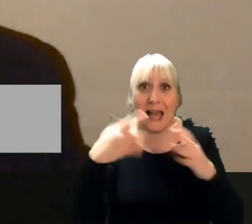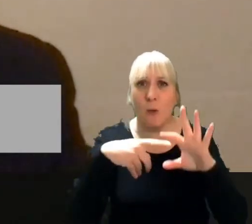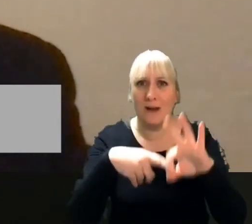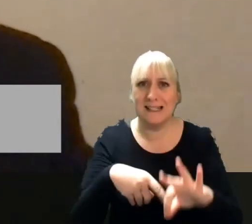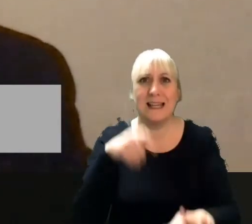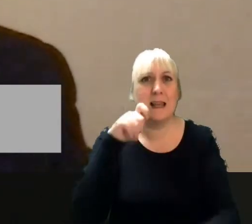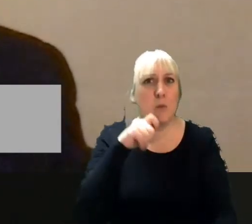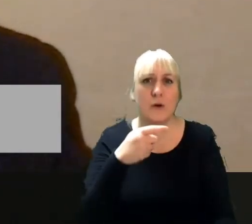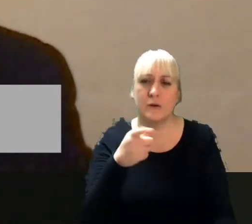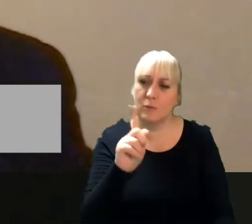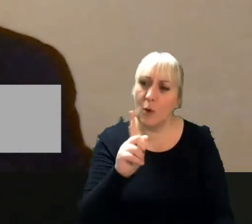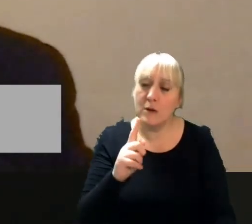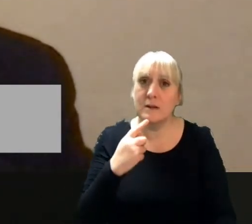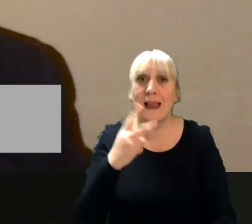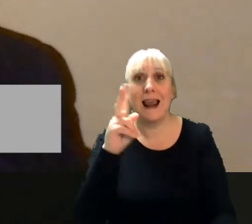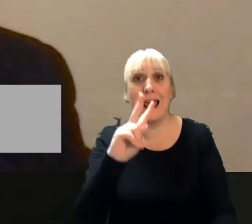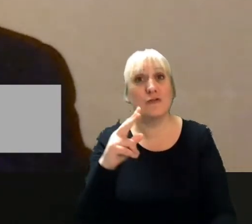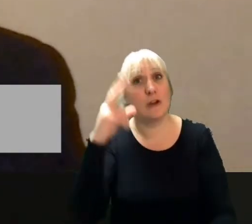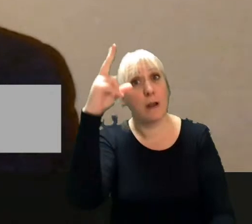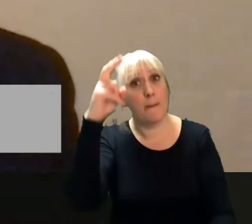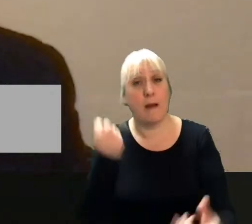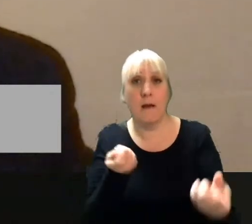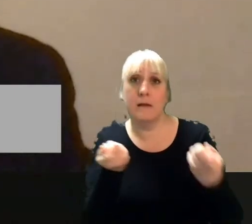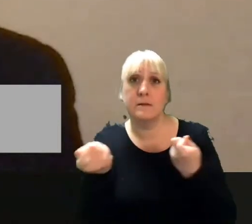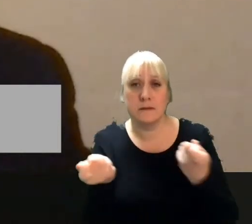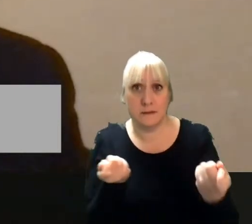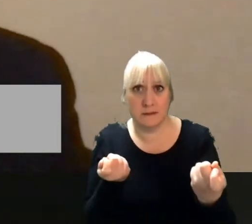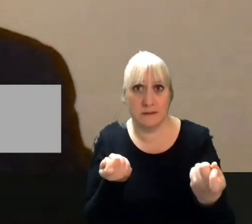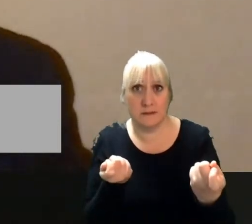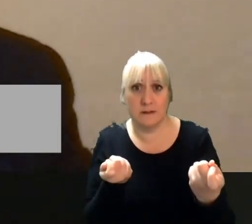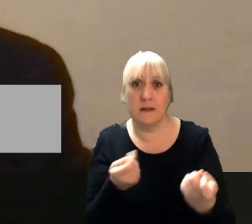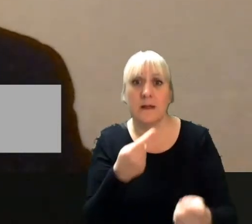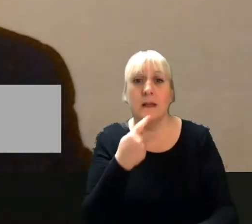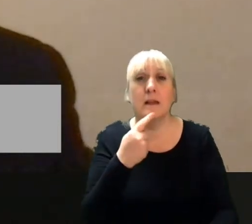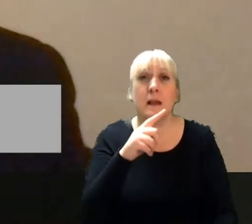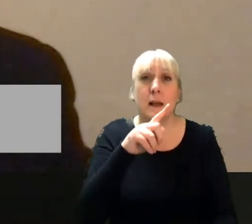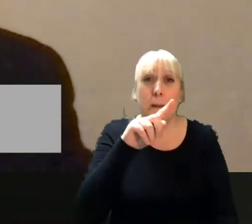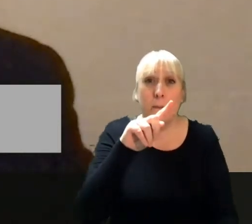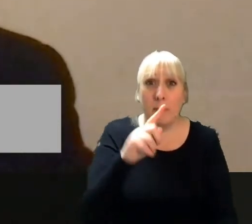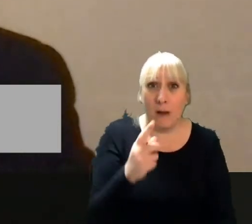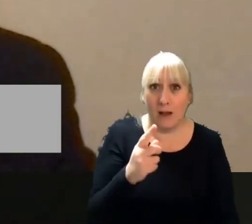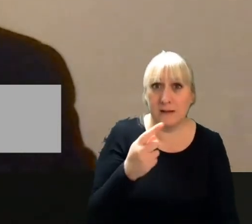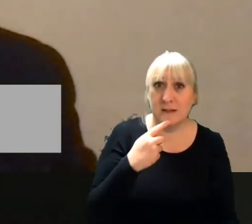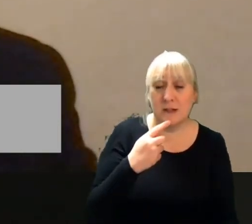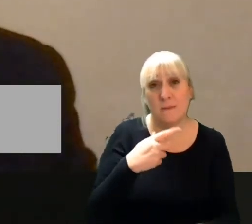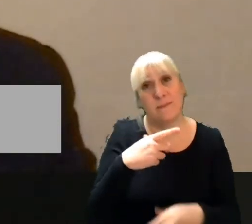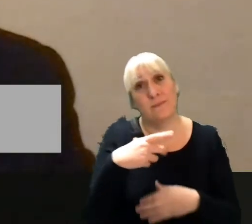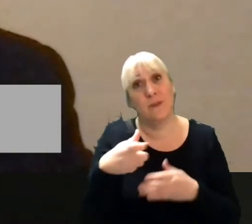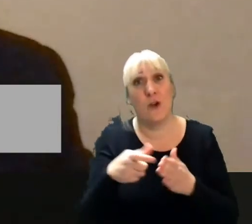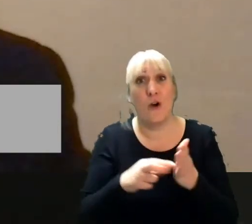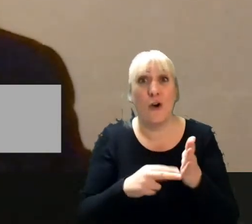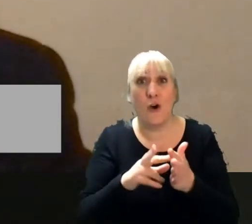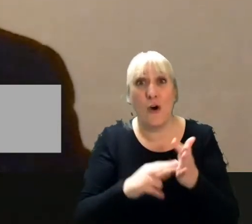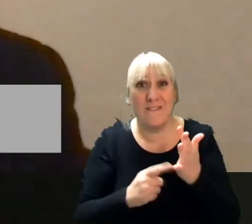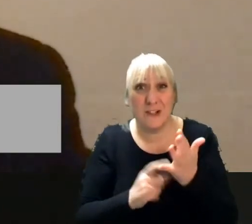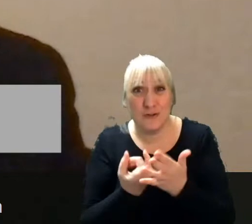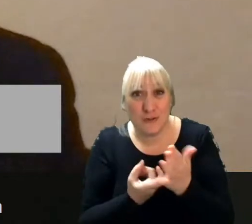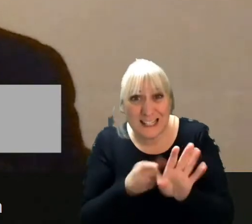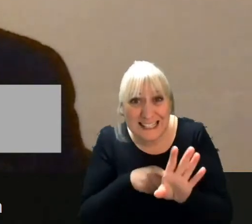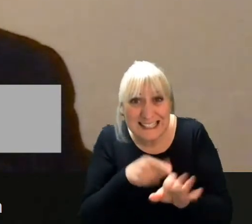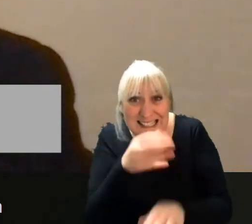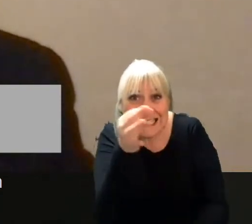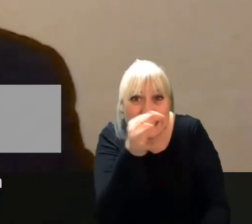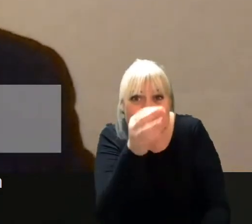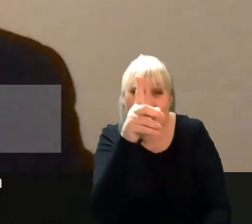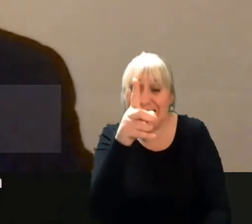buses in. But even a small West Midlands city, with the greatest respect to Coventry, has beaten him on electric buses. It